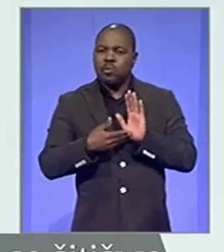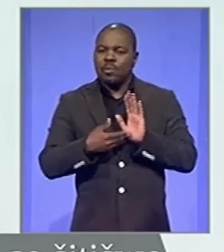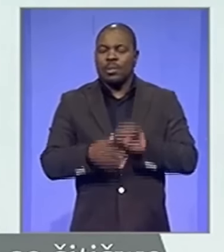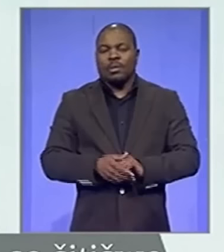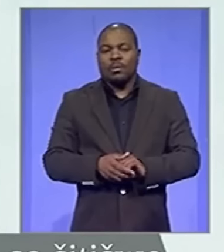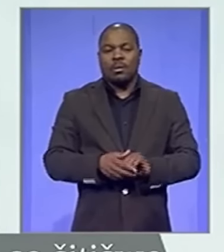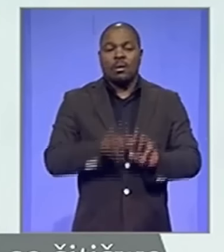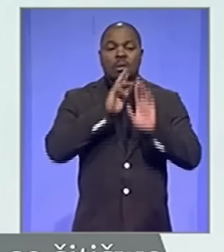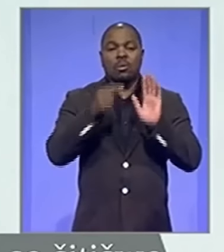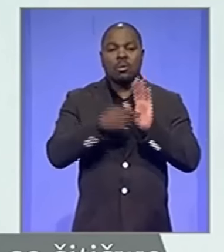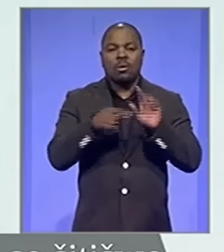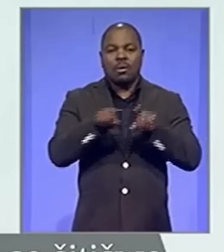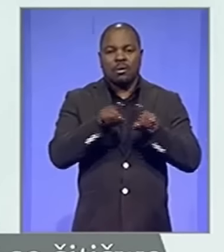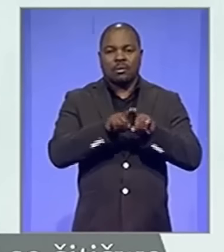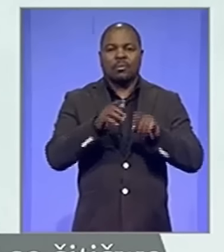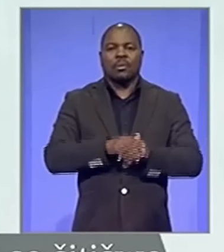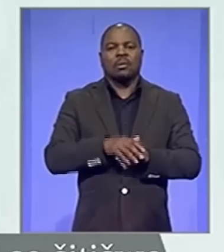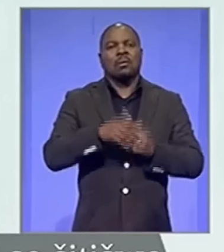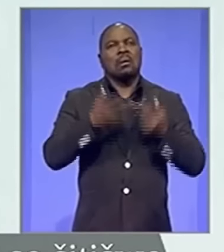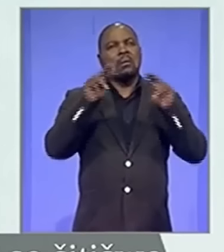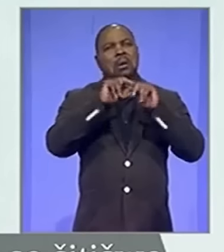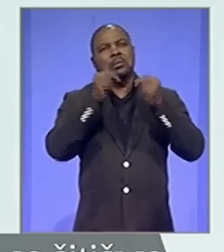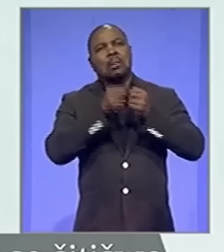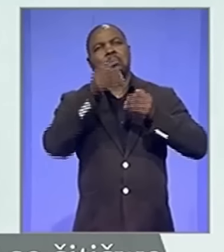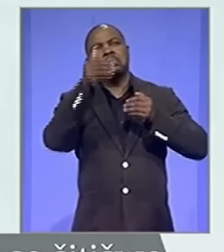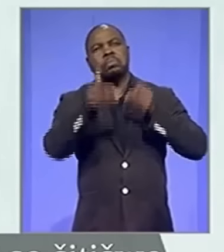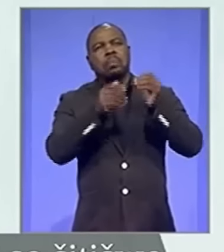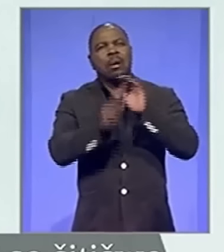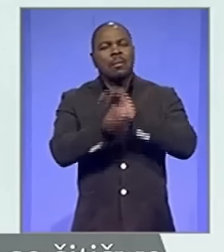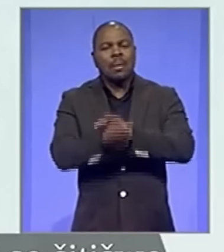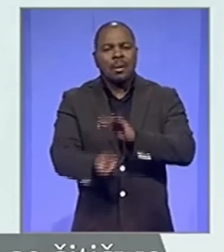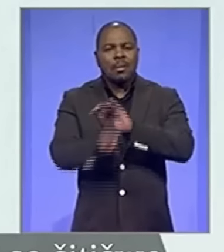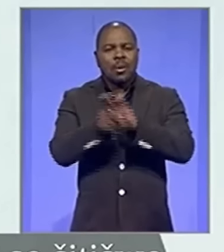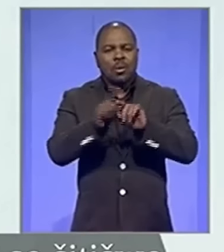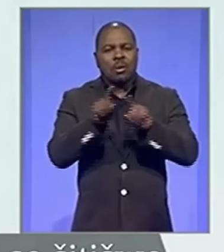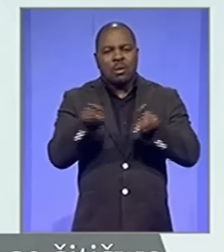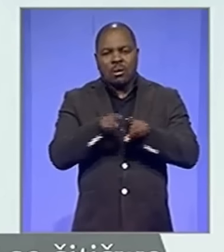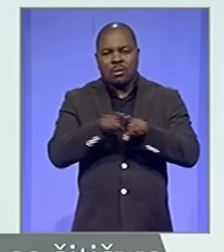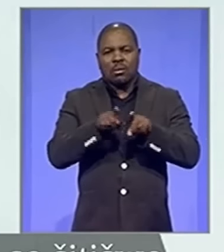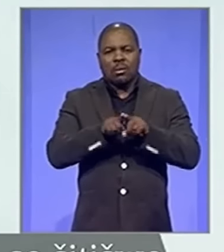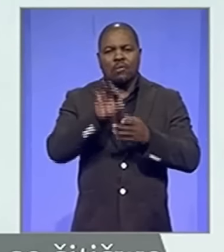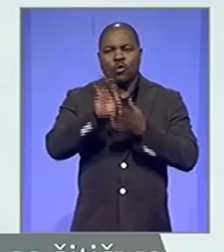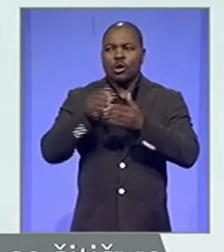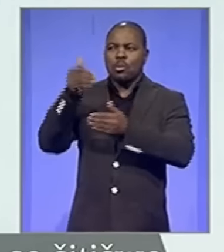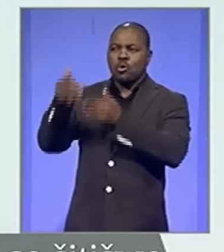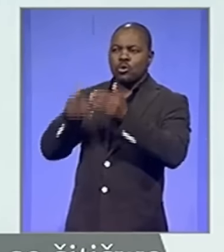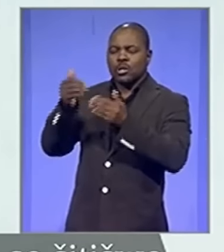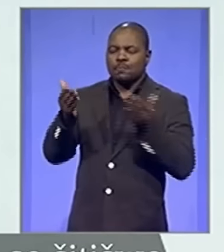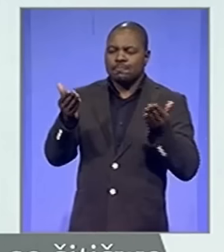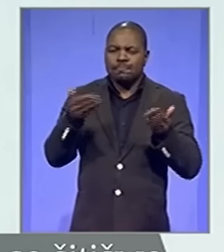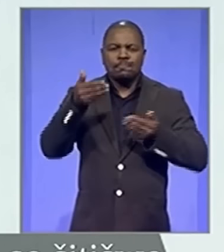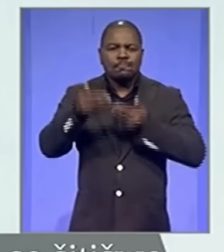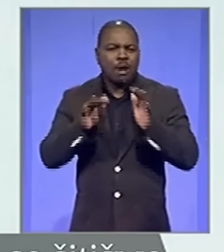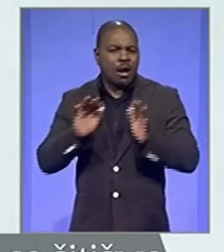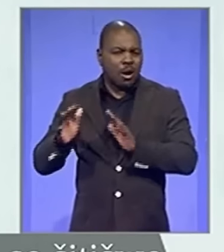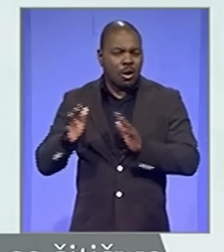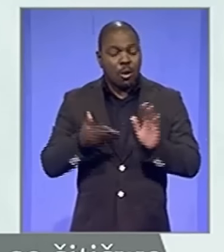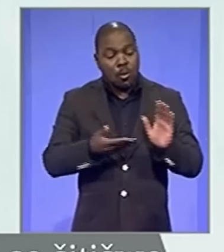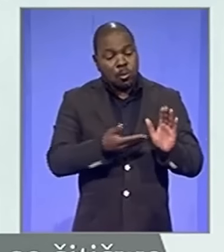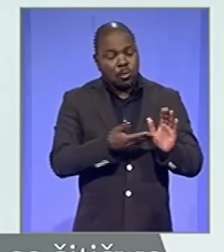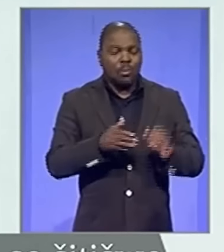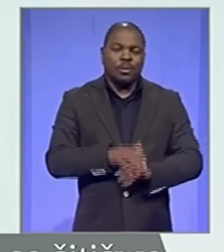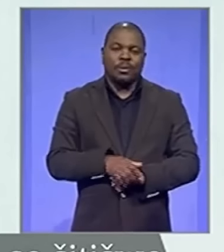provide a national state of play vis-à-vis the unfolding electoral process. A